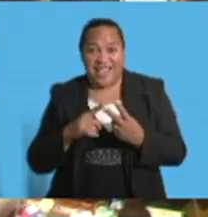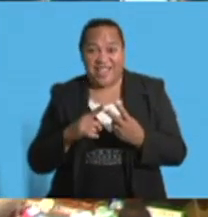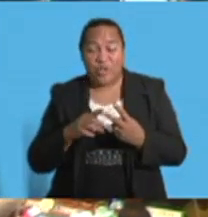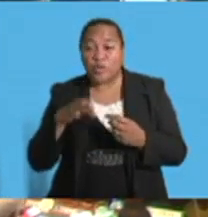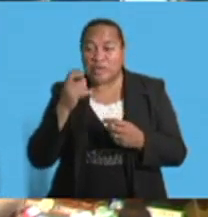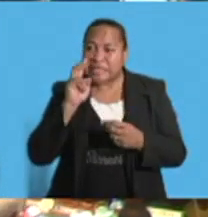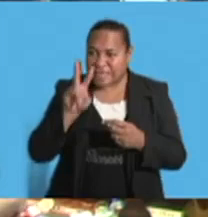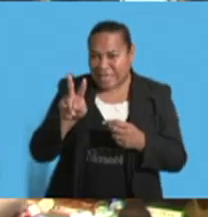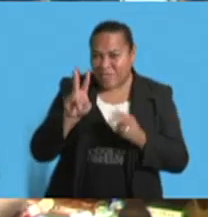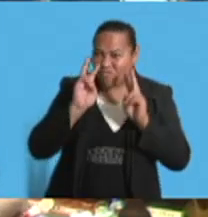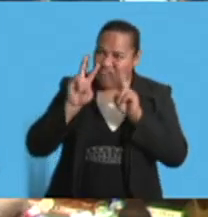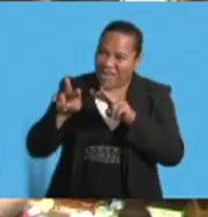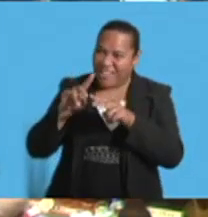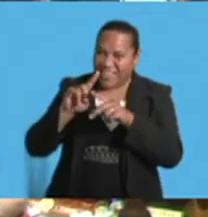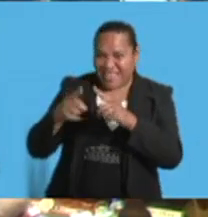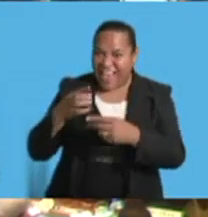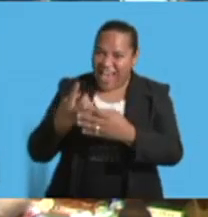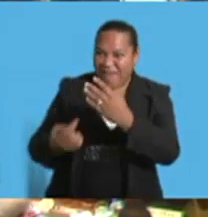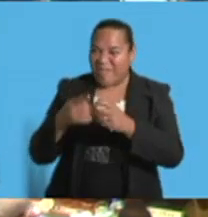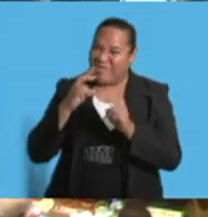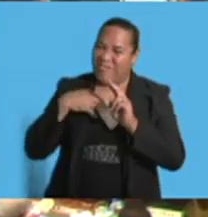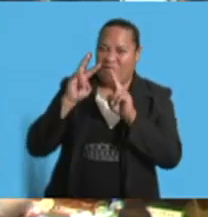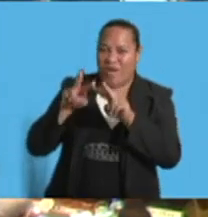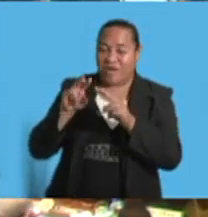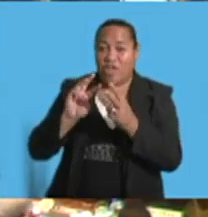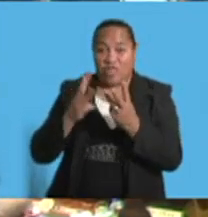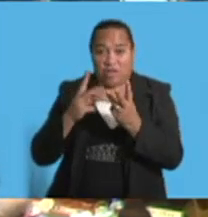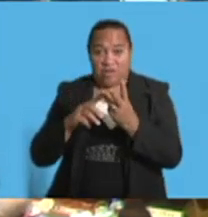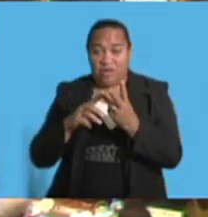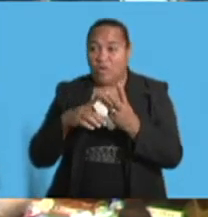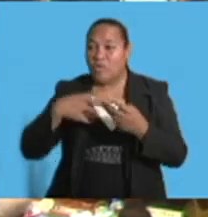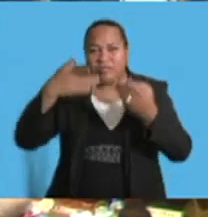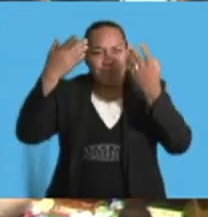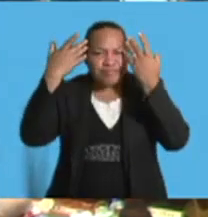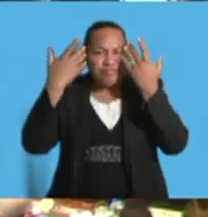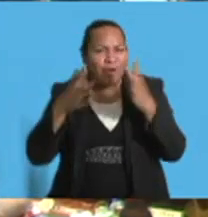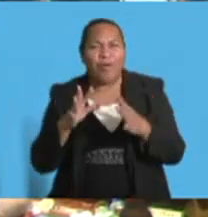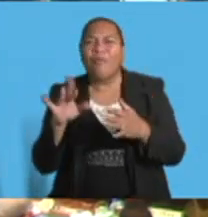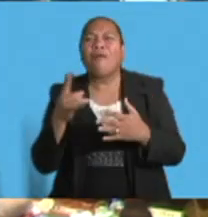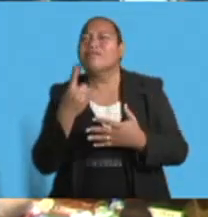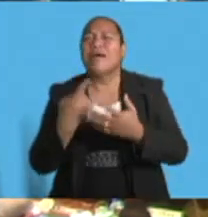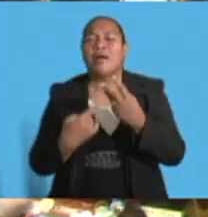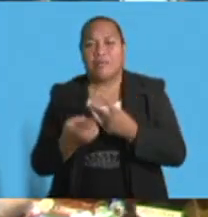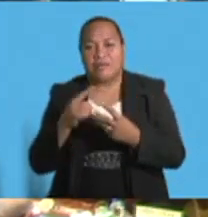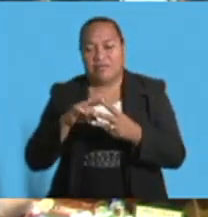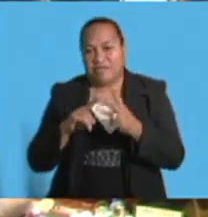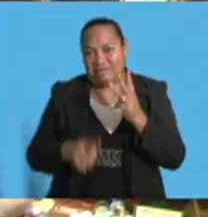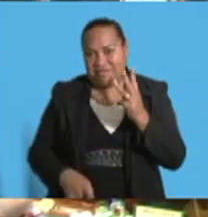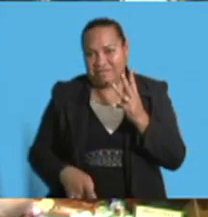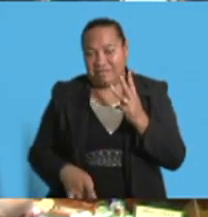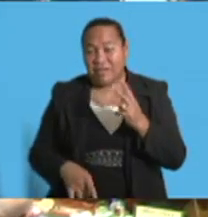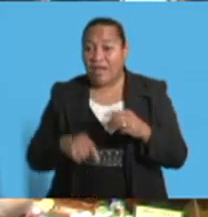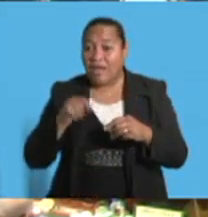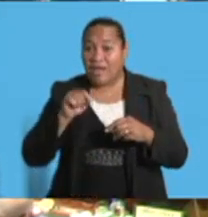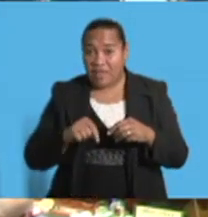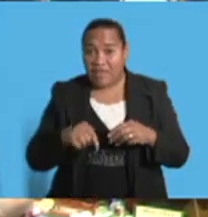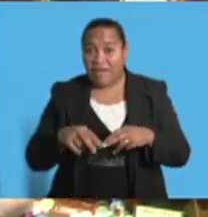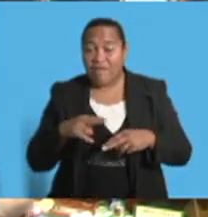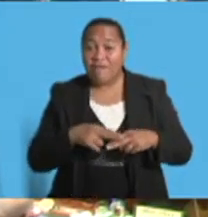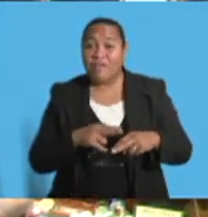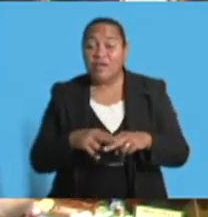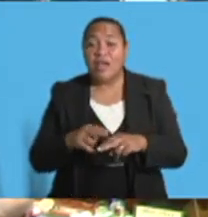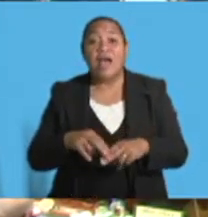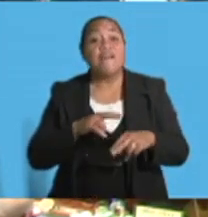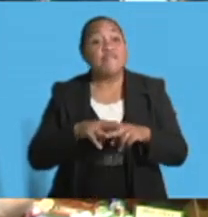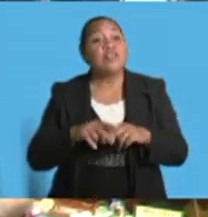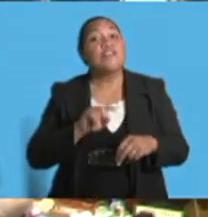see things happen. And the third category involves those who don't know what's happening. When it comes to Fiji, it is the Fiji